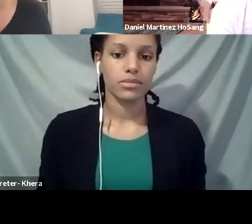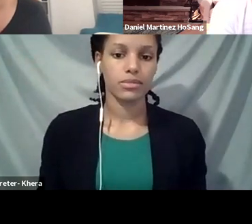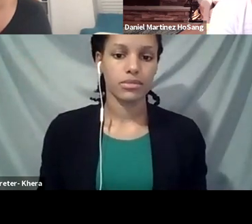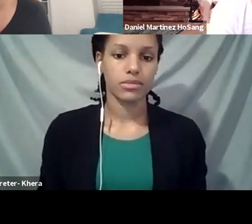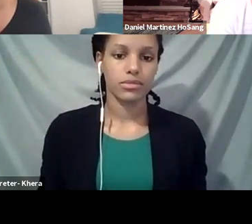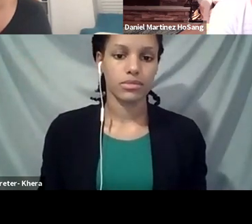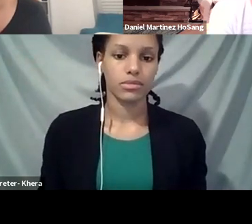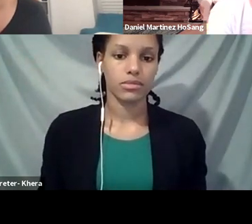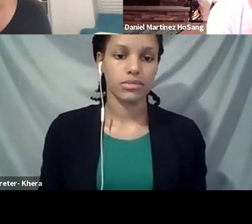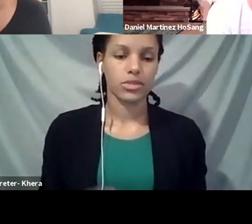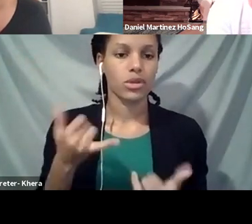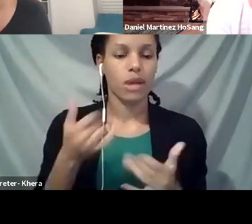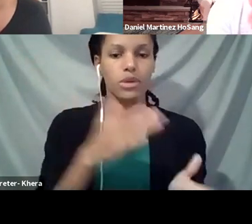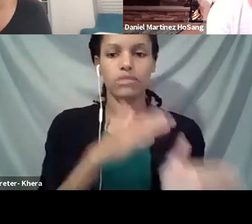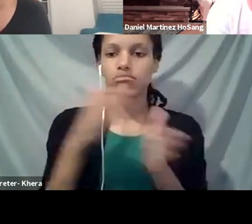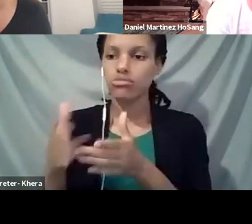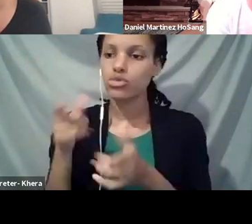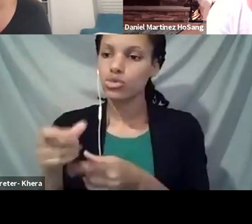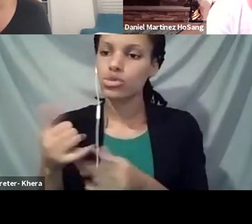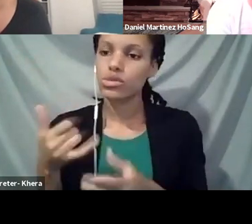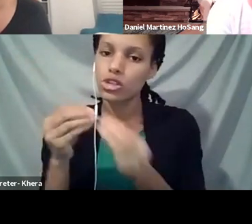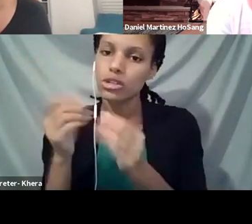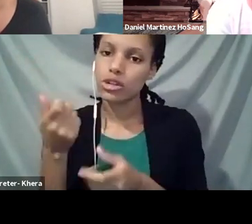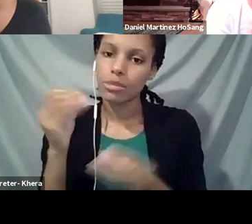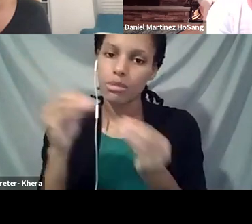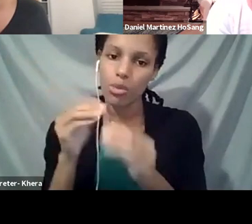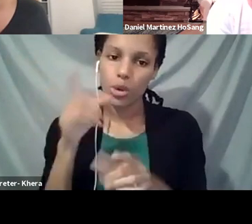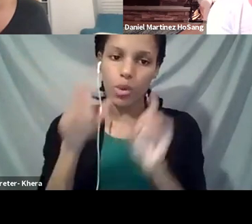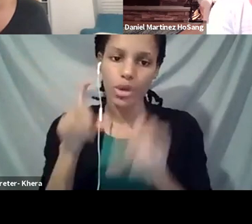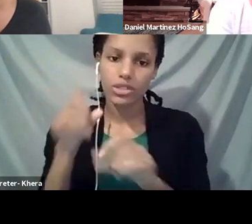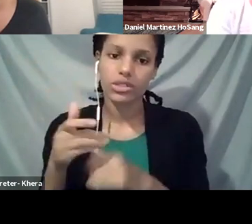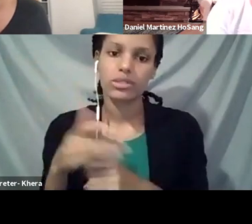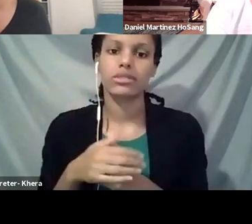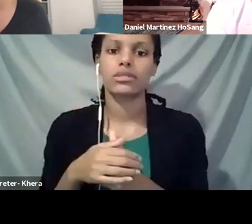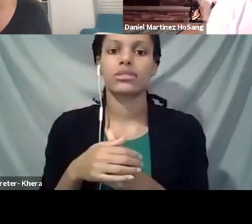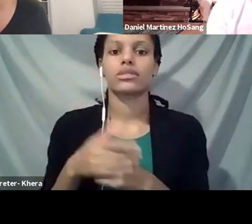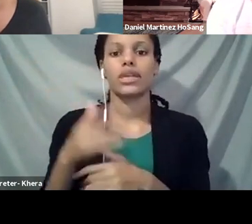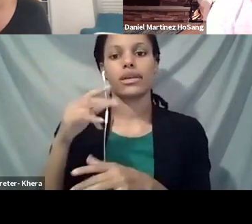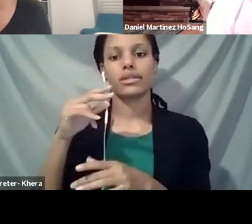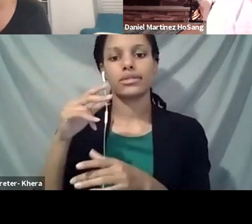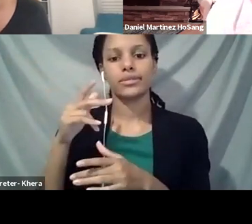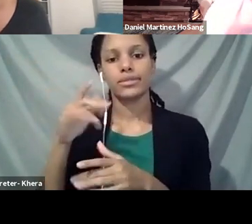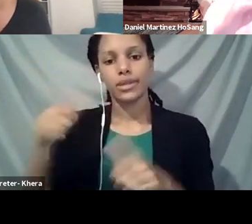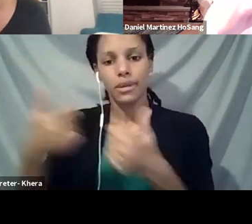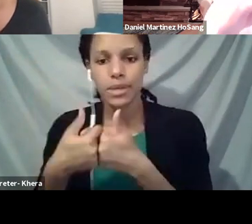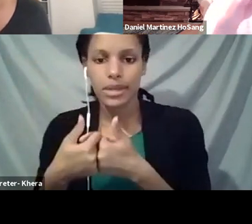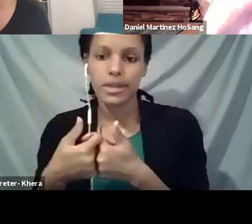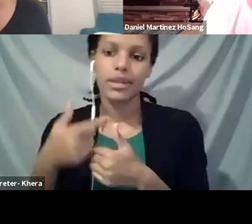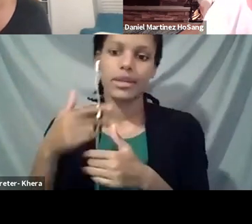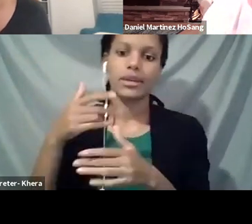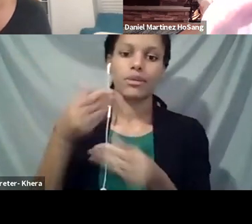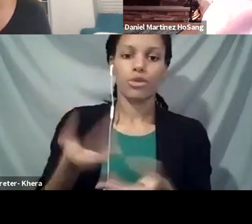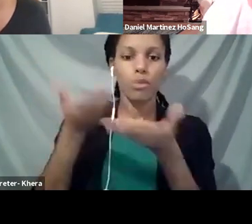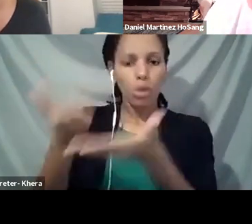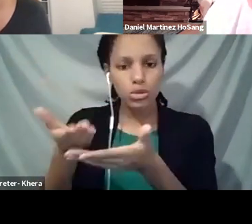There's a question about kind of the, you know, in some ways it's like the competing proposals and visions and solutions that might address the